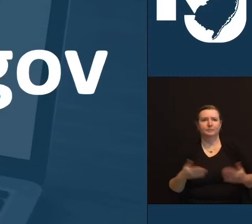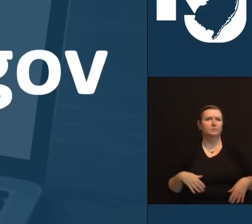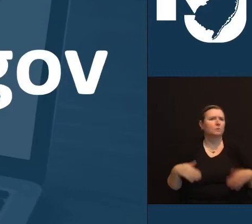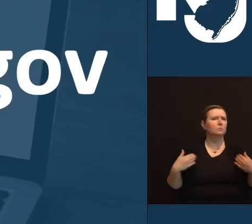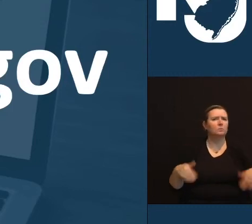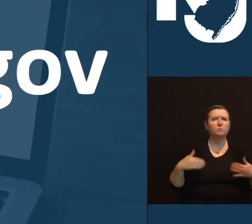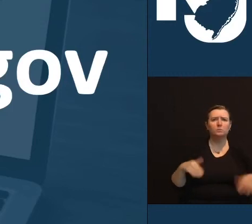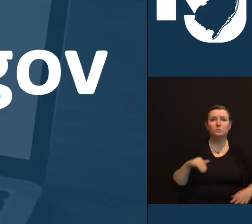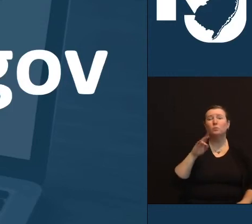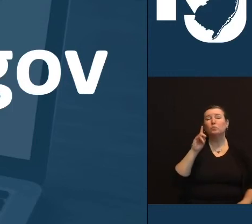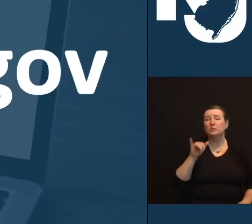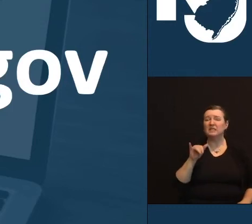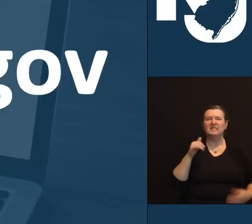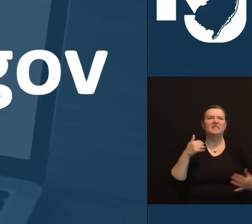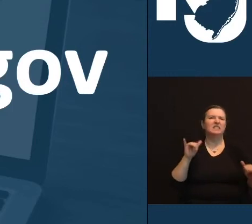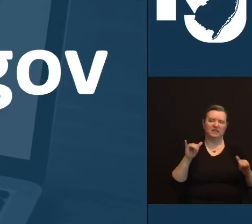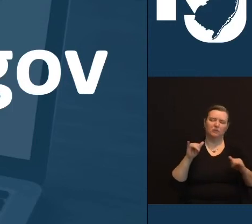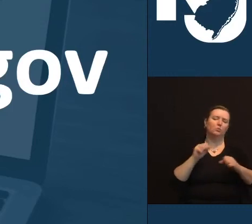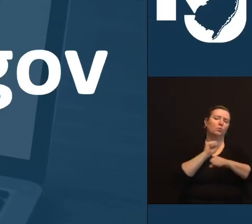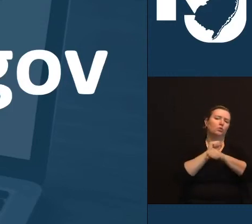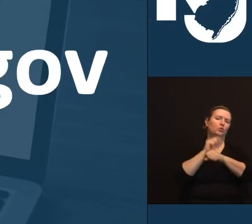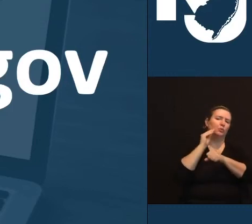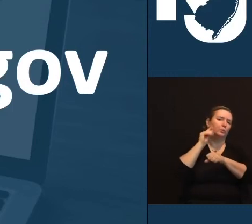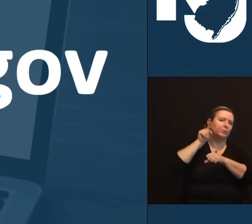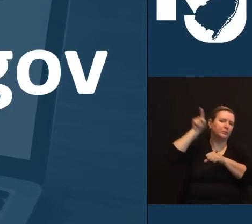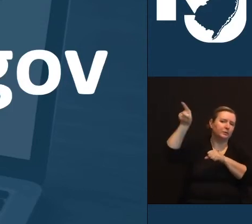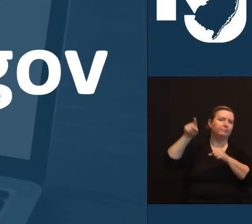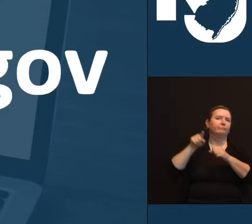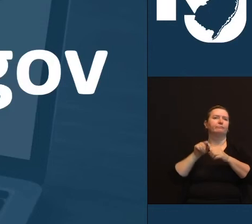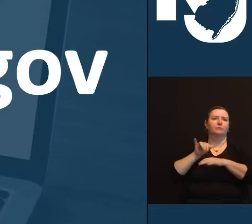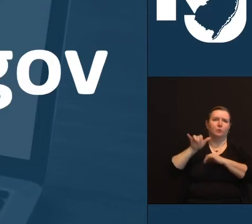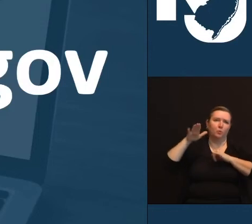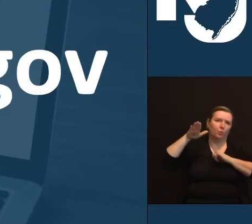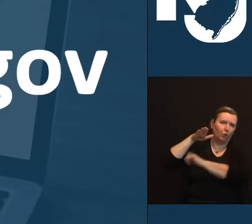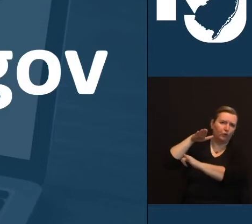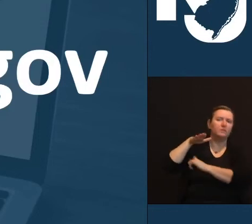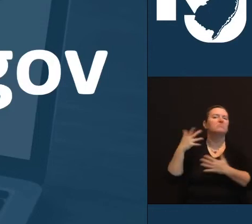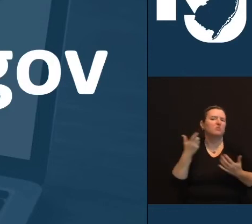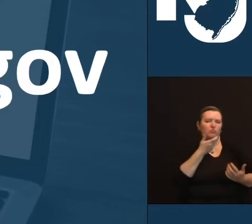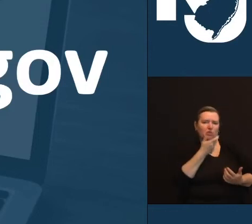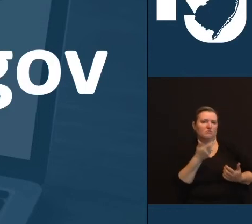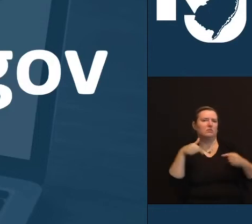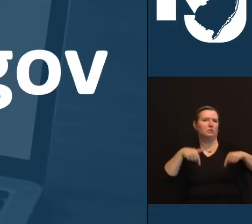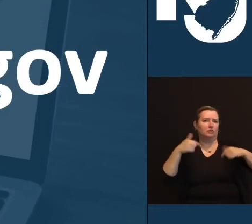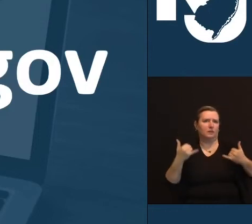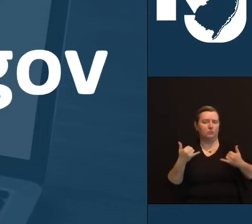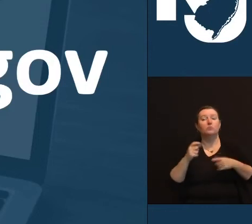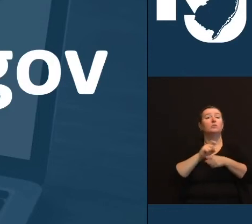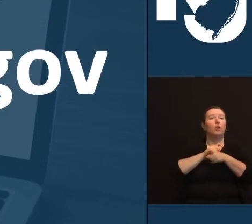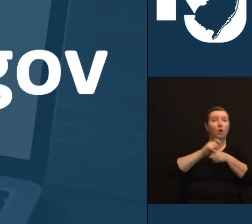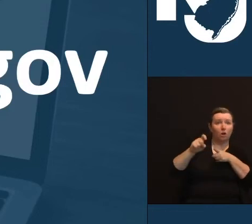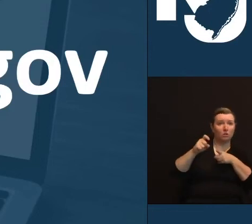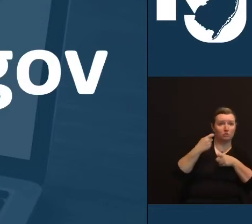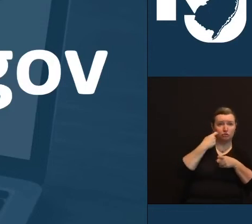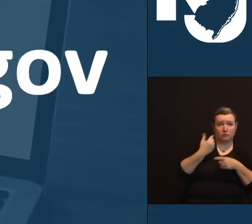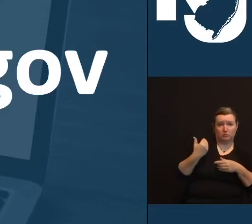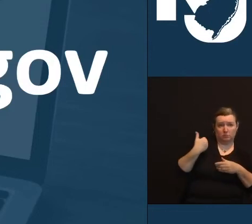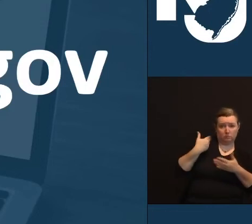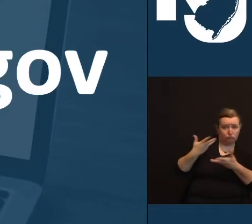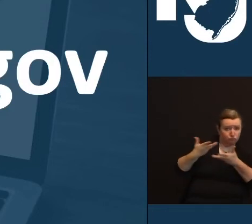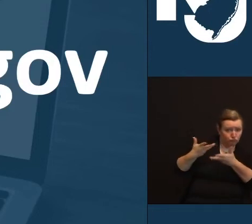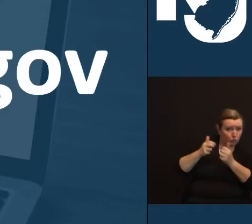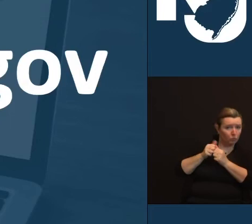Persicelli, is still working remotely, but I know she's watching, so we send our very best. We had a good call with her a short while ago. So here's some really